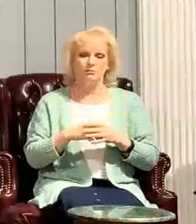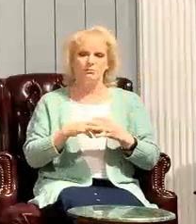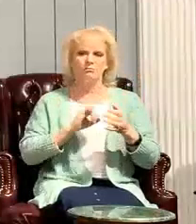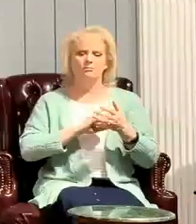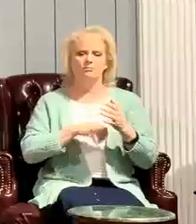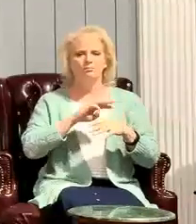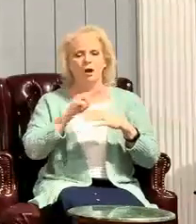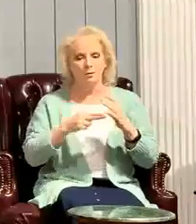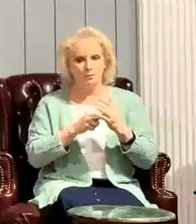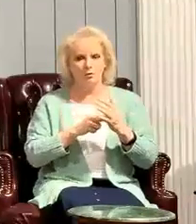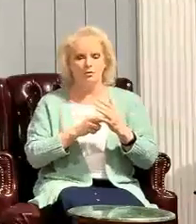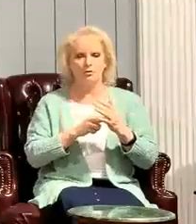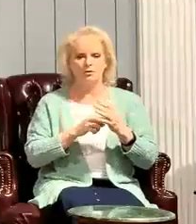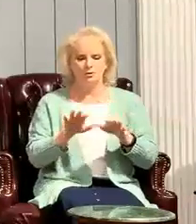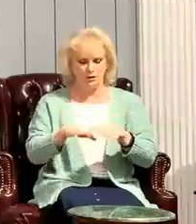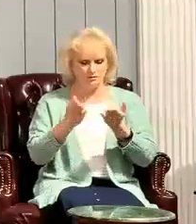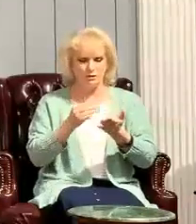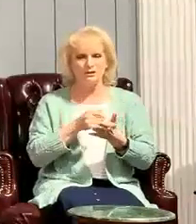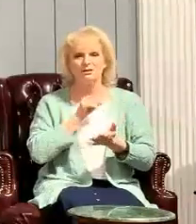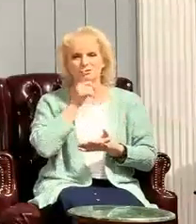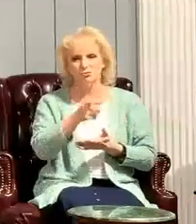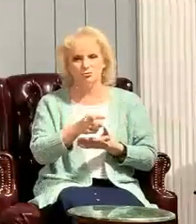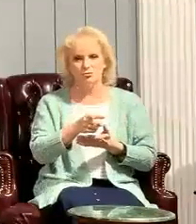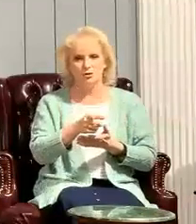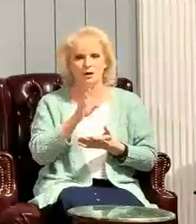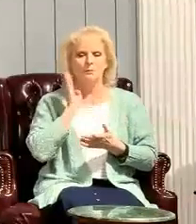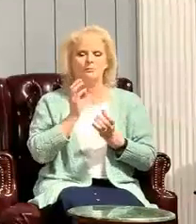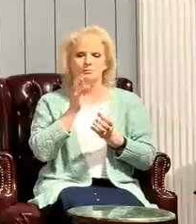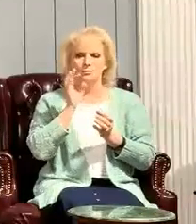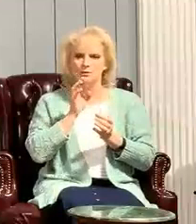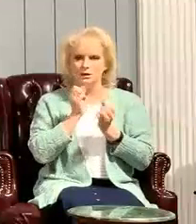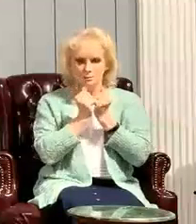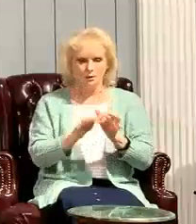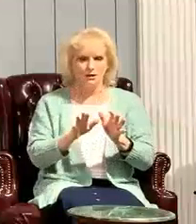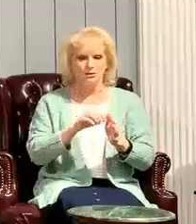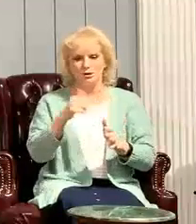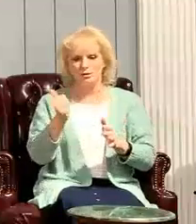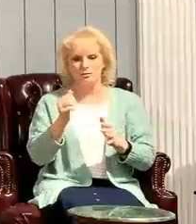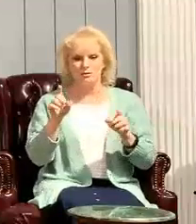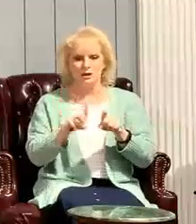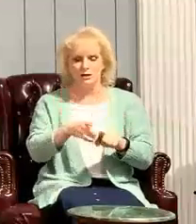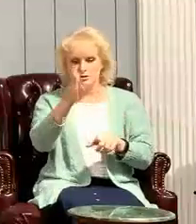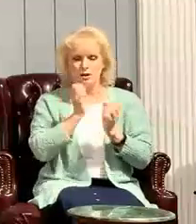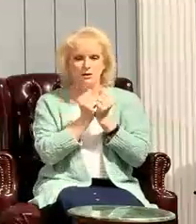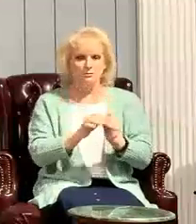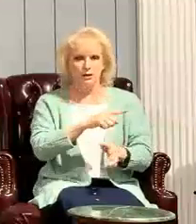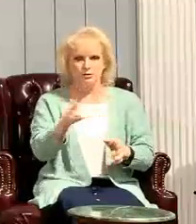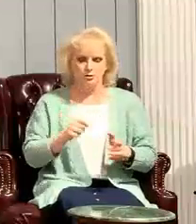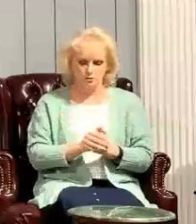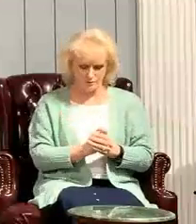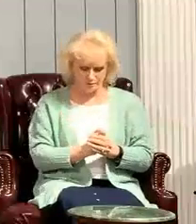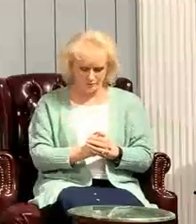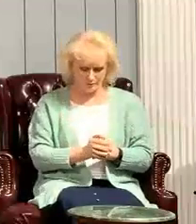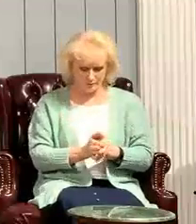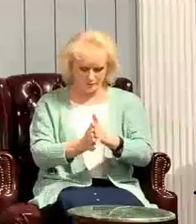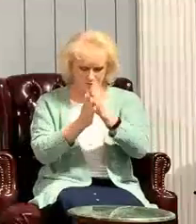yourself and confess that it's true, and be a blessing to others as God has blessed you. Heavenly Father, I want